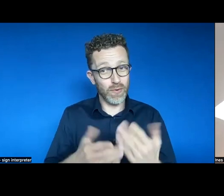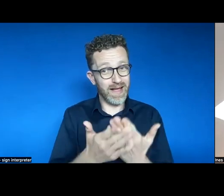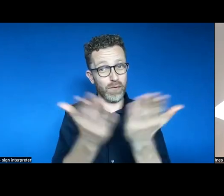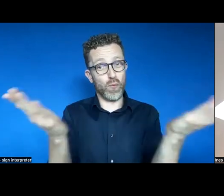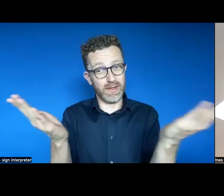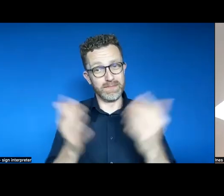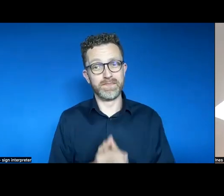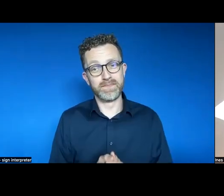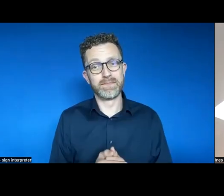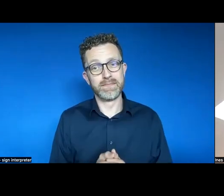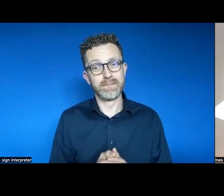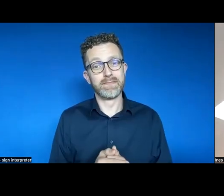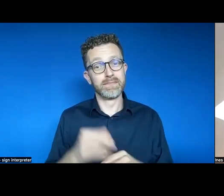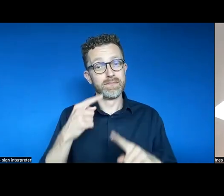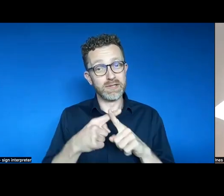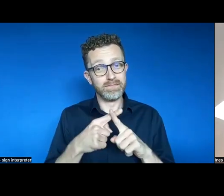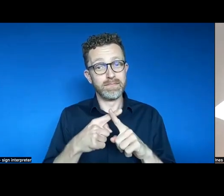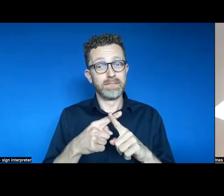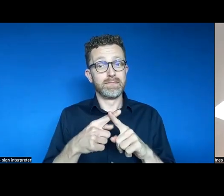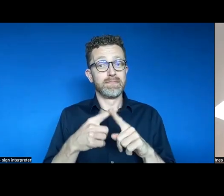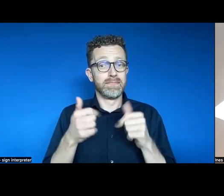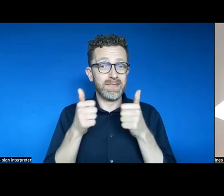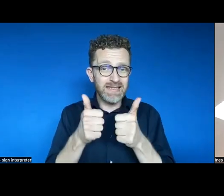good comes out of this and that some